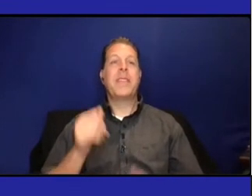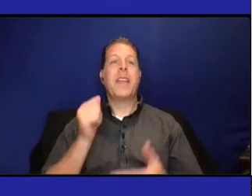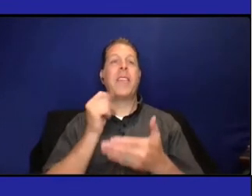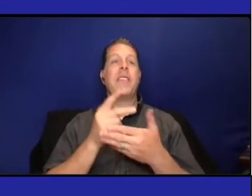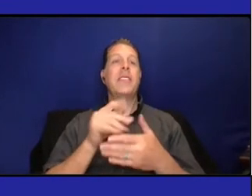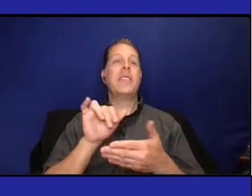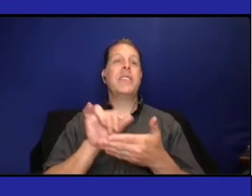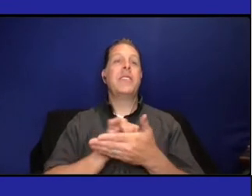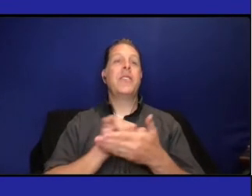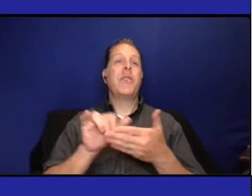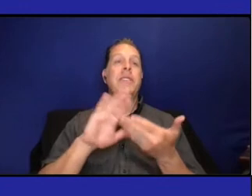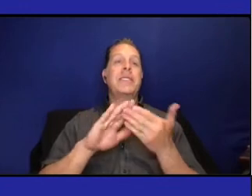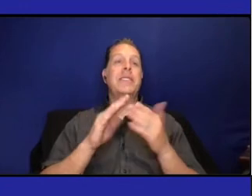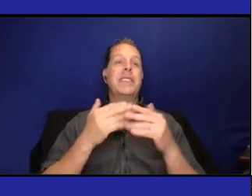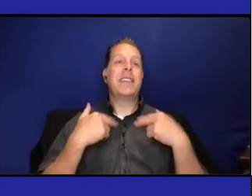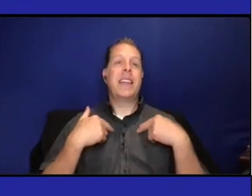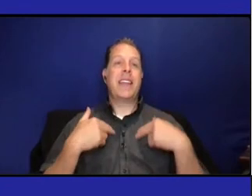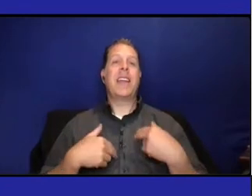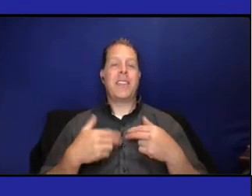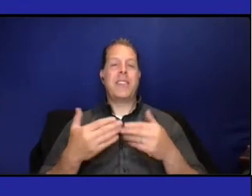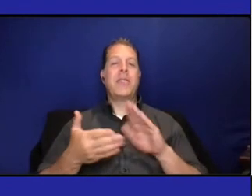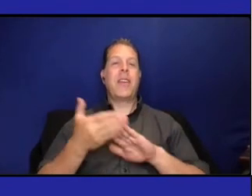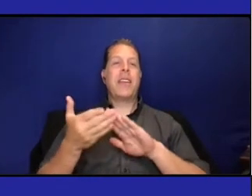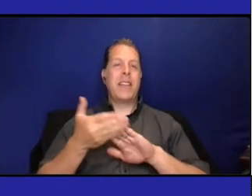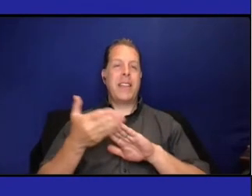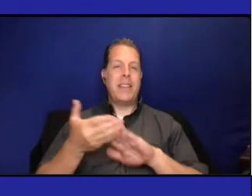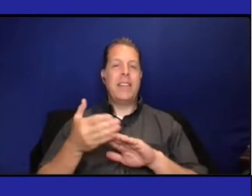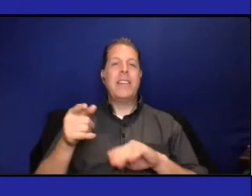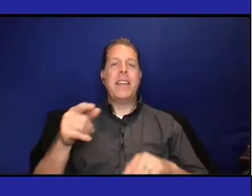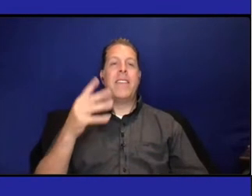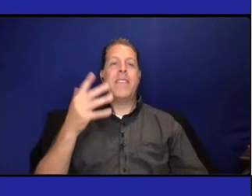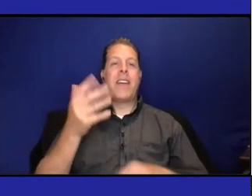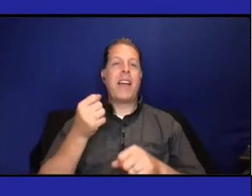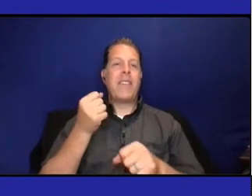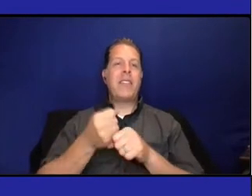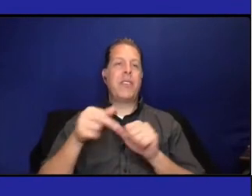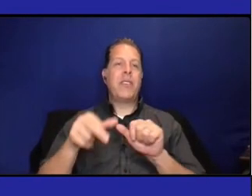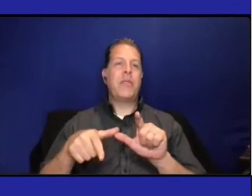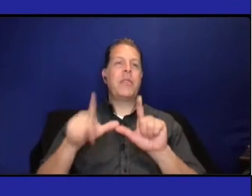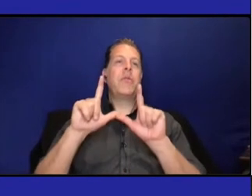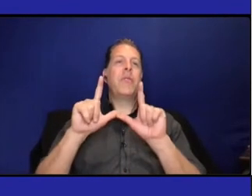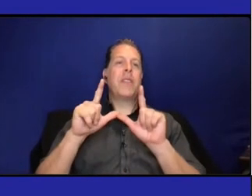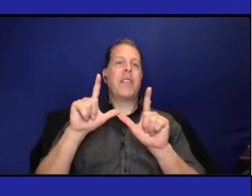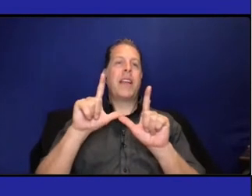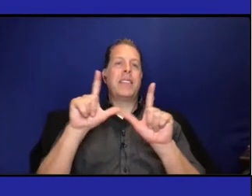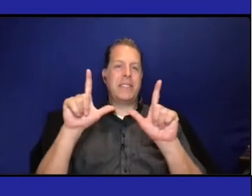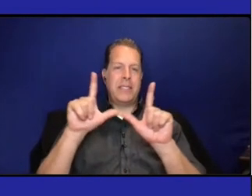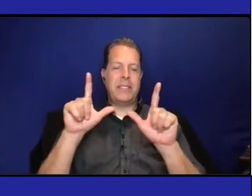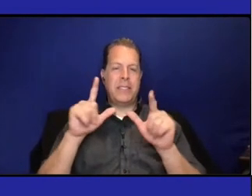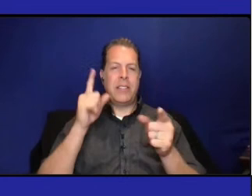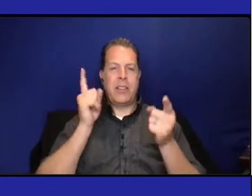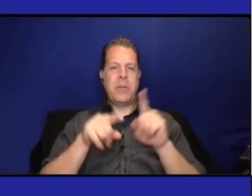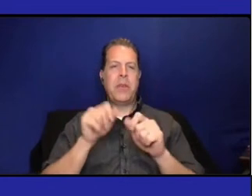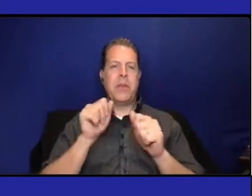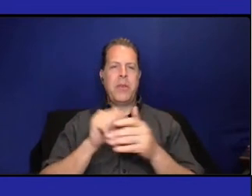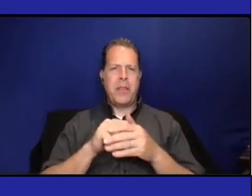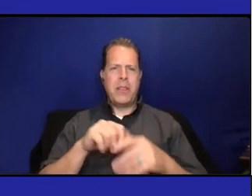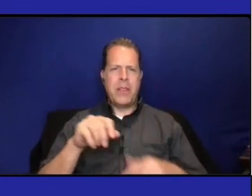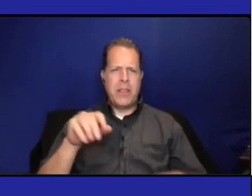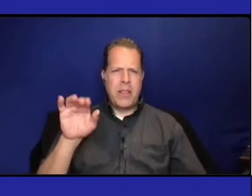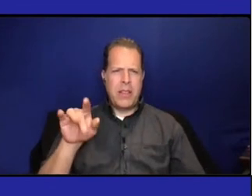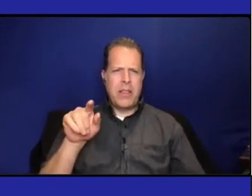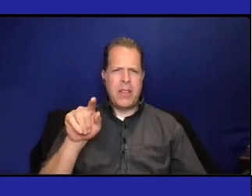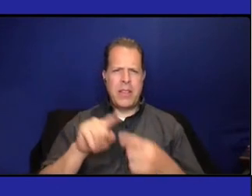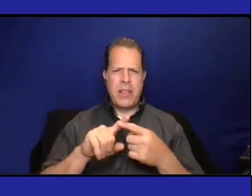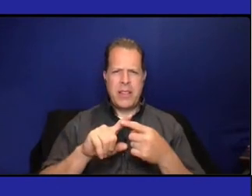Hospitals Corporation to execute a 5-year renewal license agreement with Williamsburg Housing Preservation LP